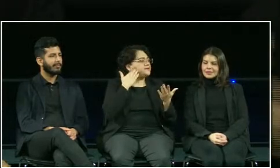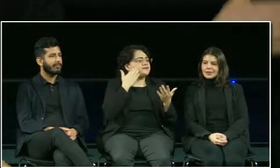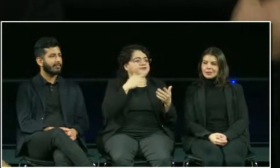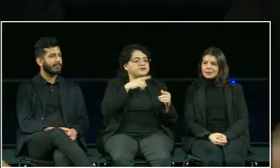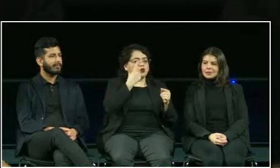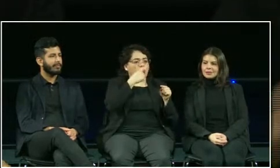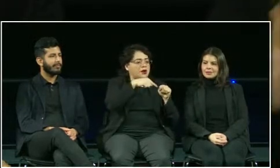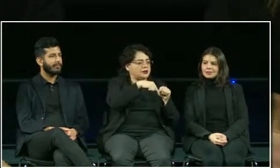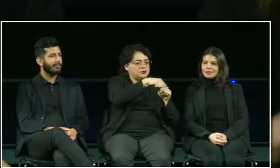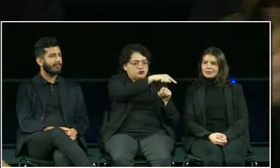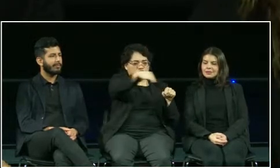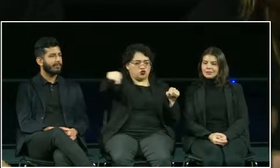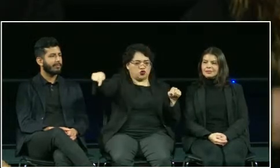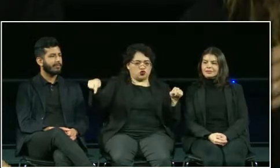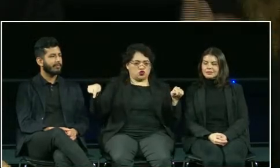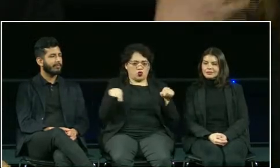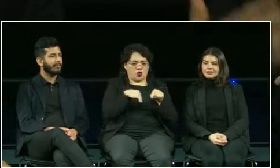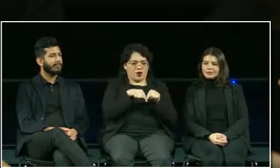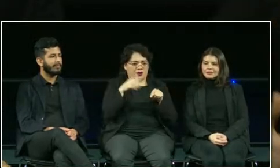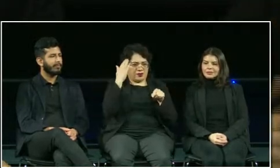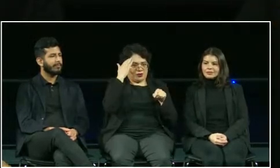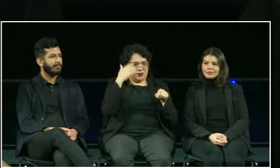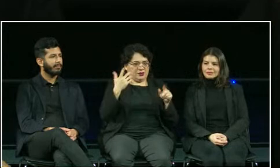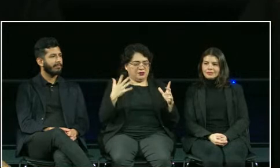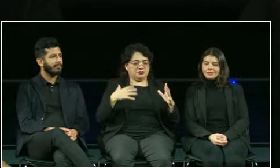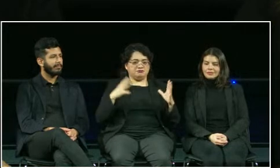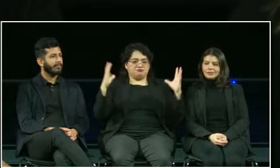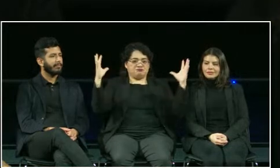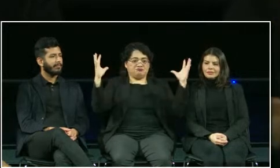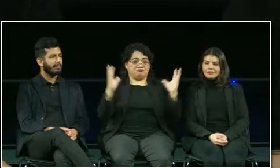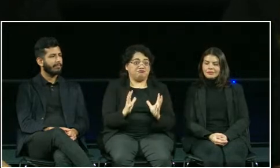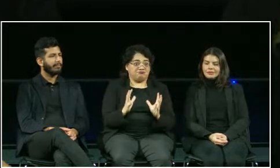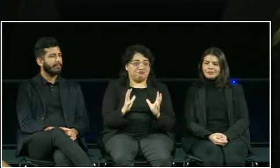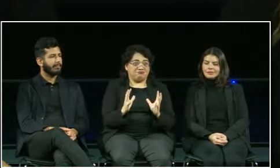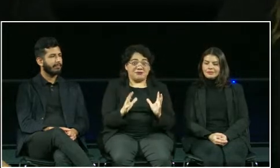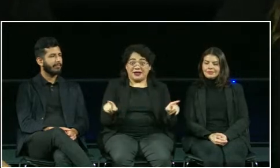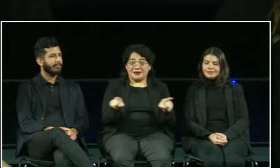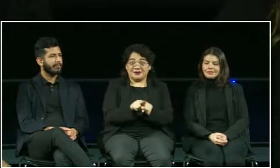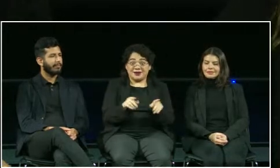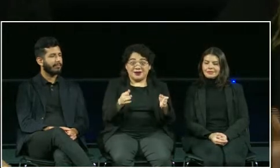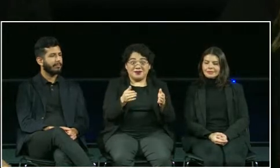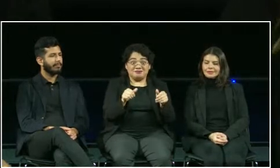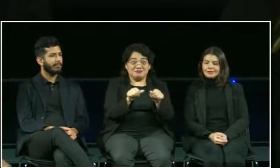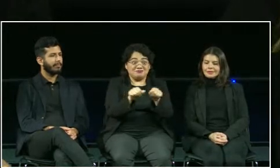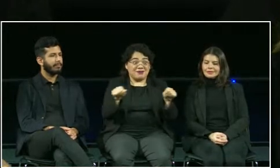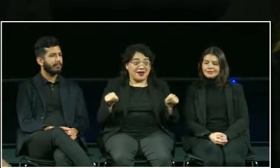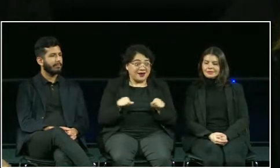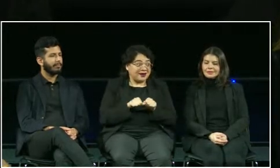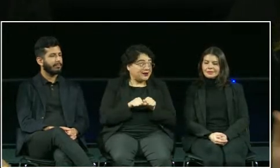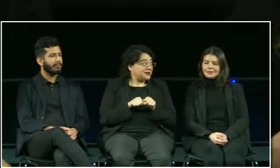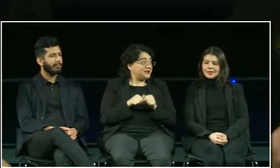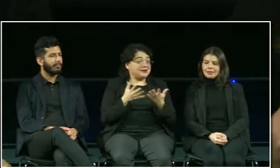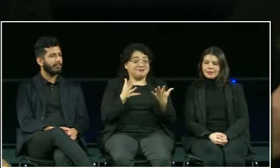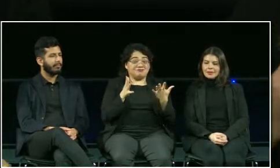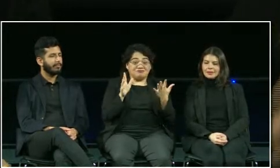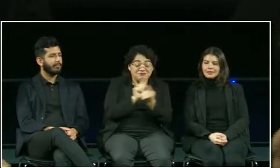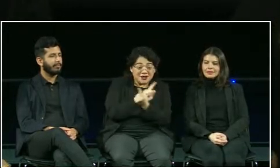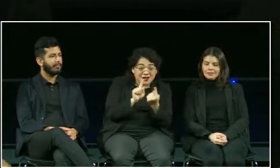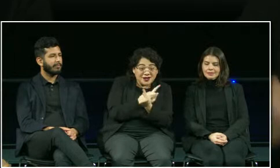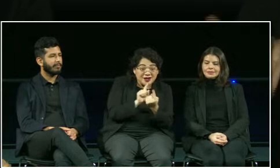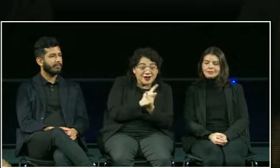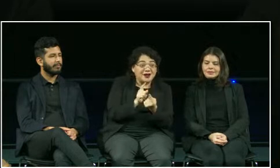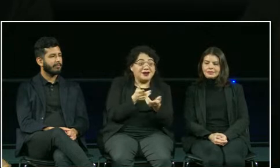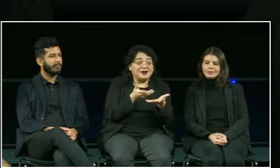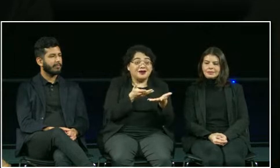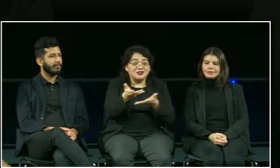the people are in this square and they are in the same place and they can meet and they can, and the